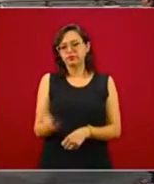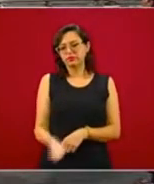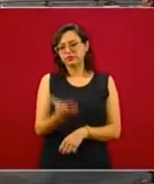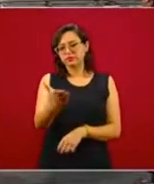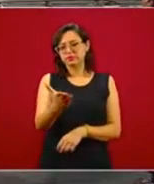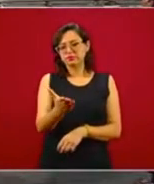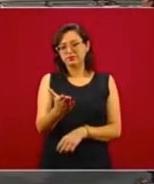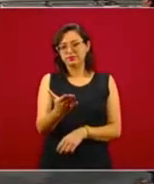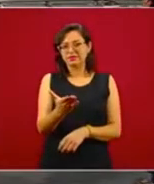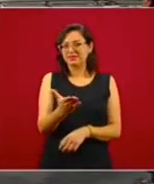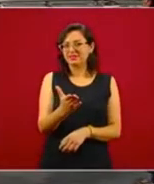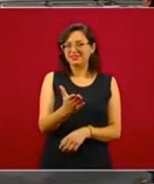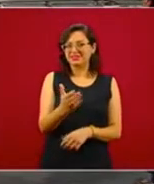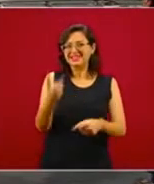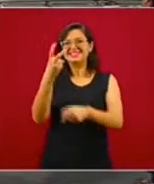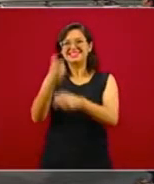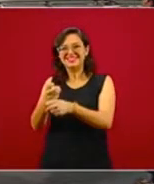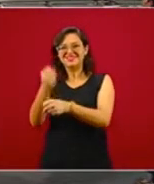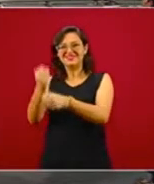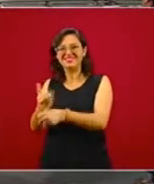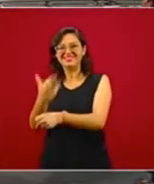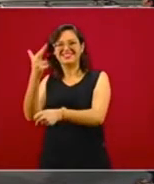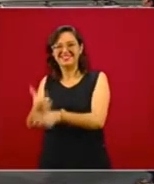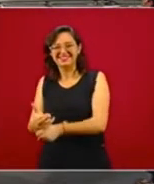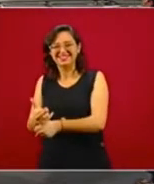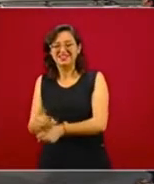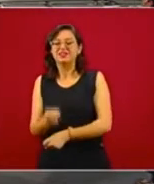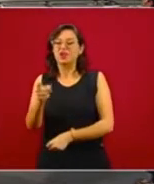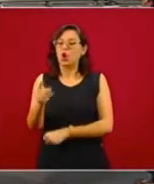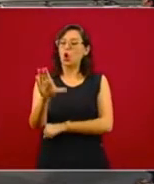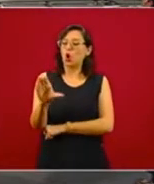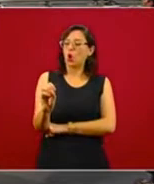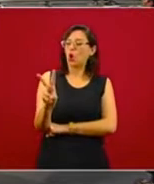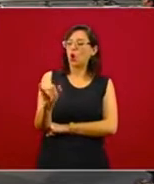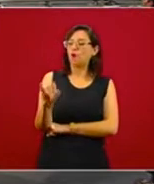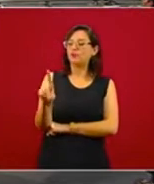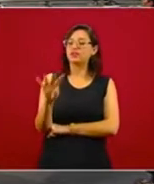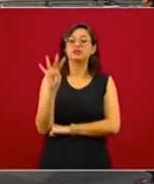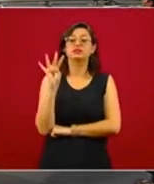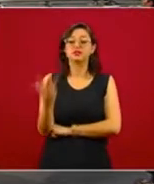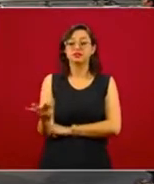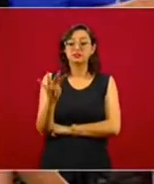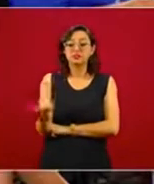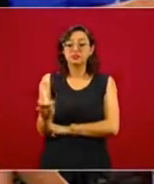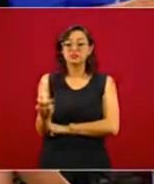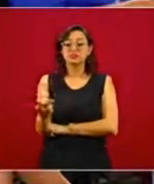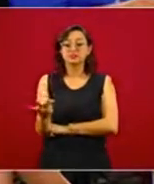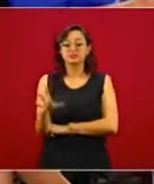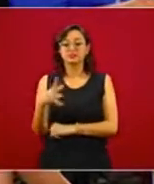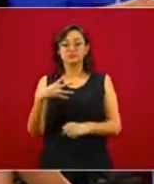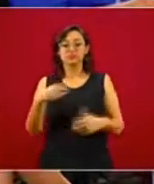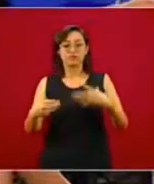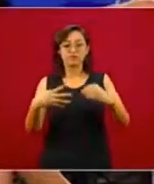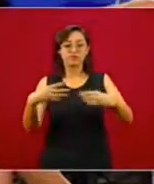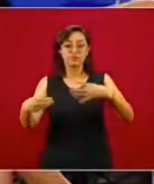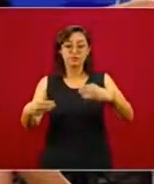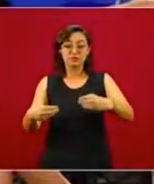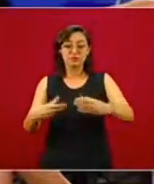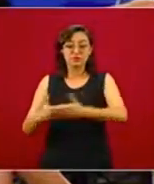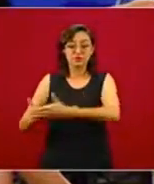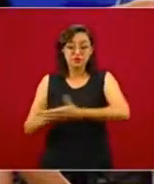you, Mr. Secretary, well, Undersecretary, if COVID-19 is